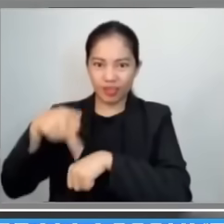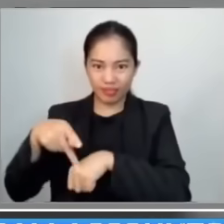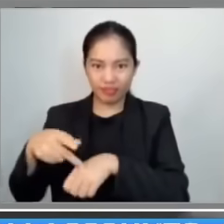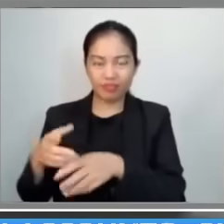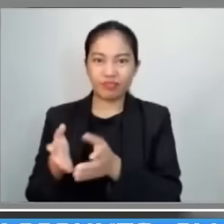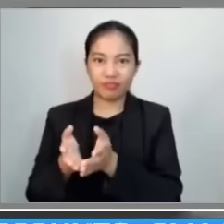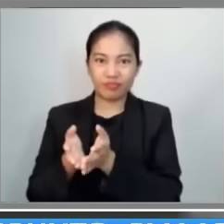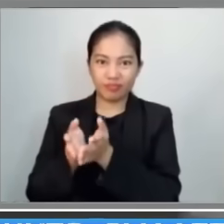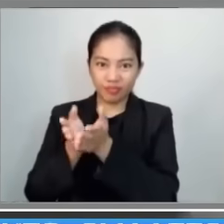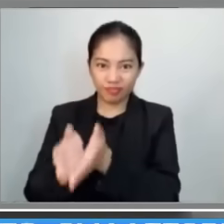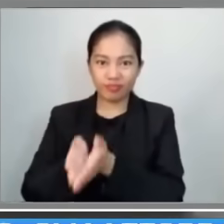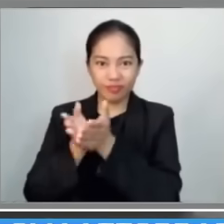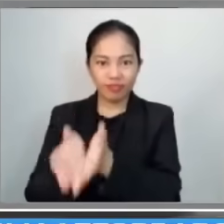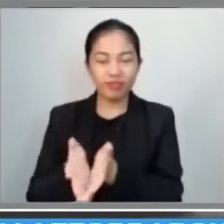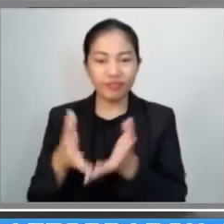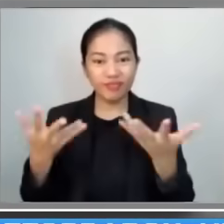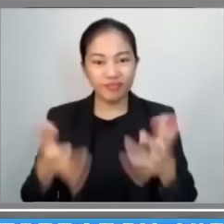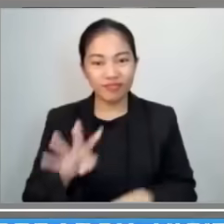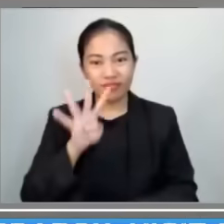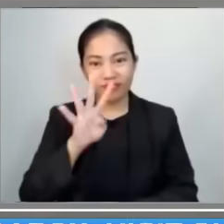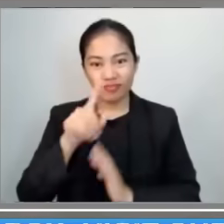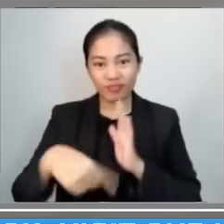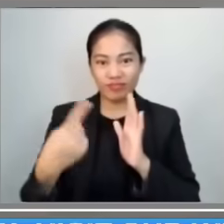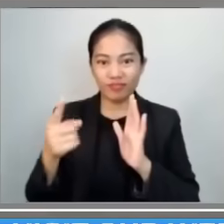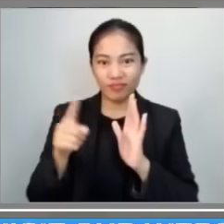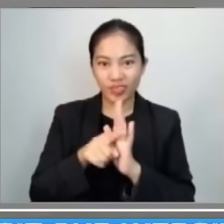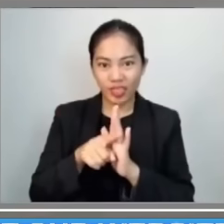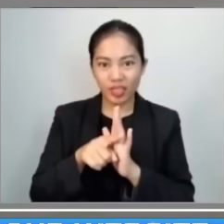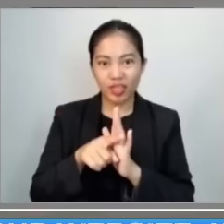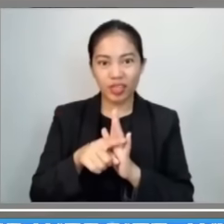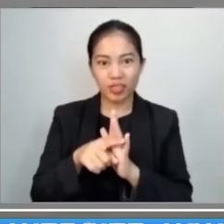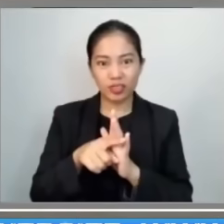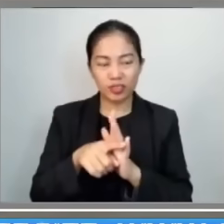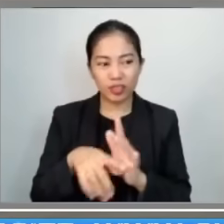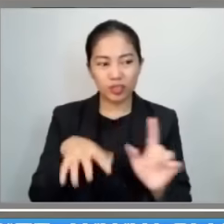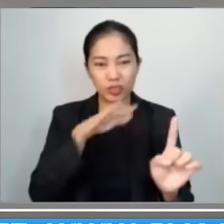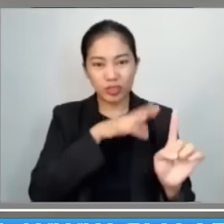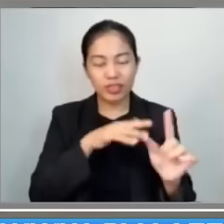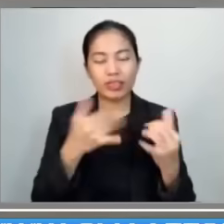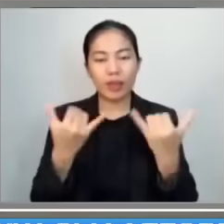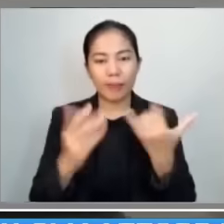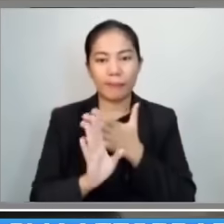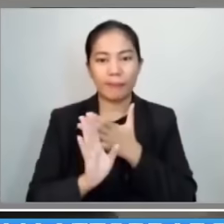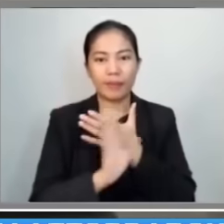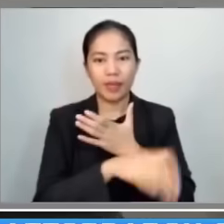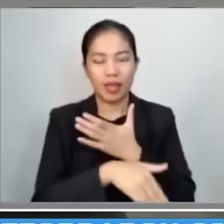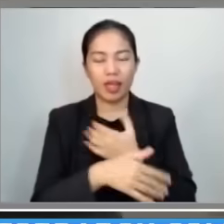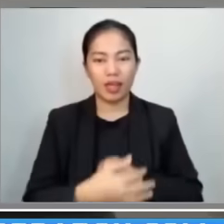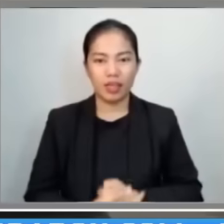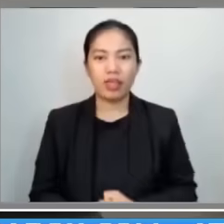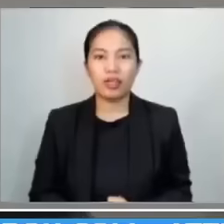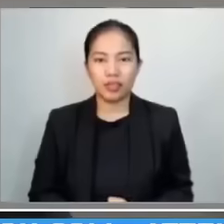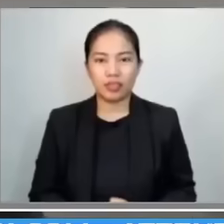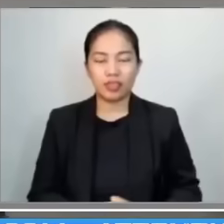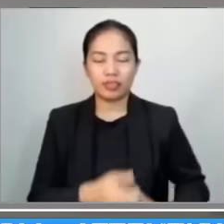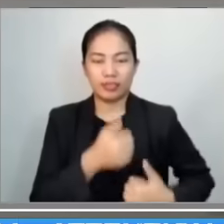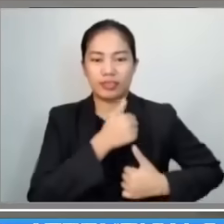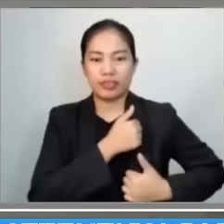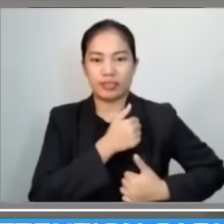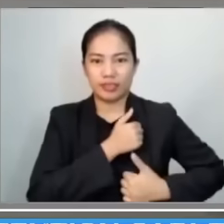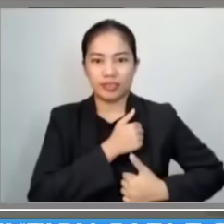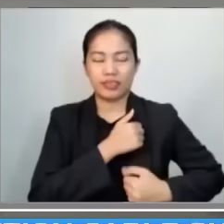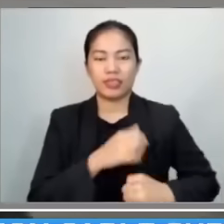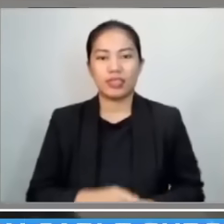ang halos apat na oras na aerial surveillance bumalik na ng Clark airbase ang ph8 Poseidon all mission objectives were were met